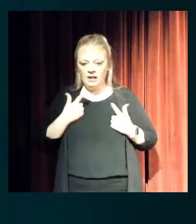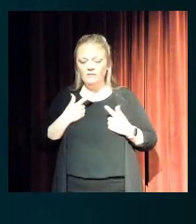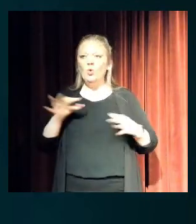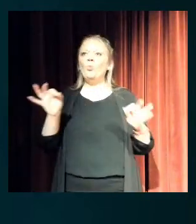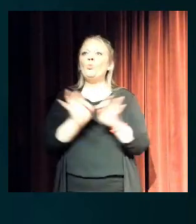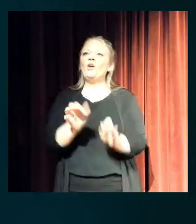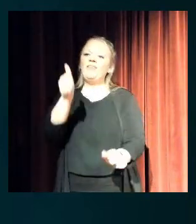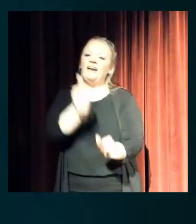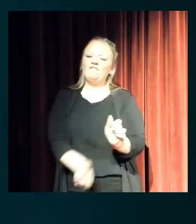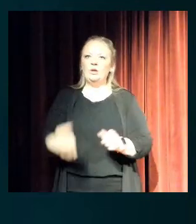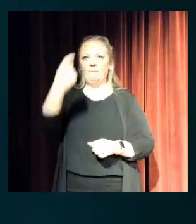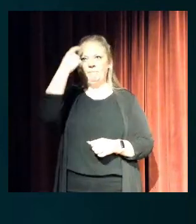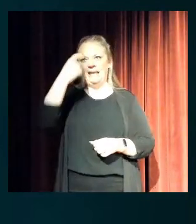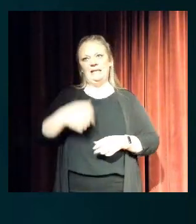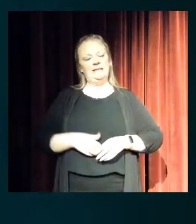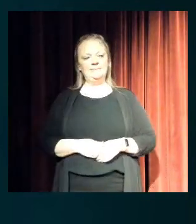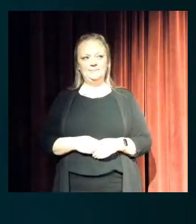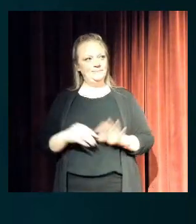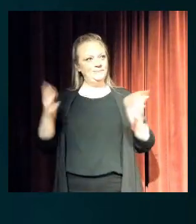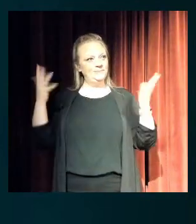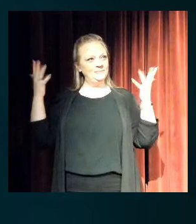every penny.